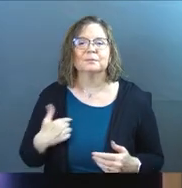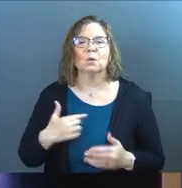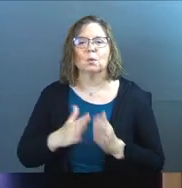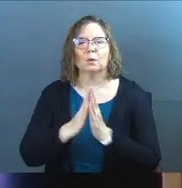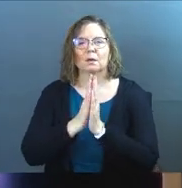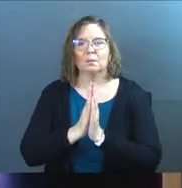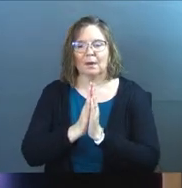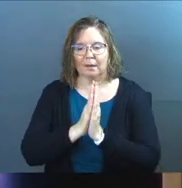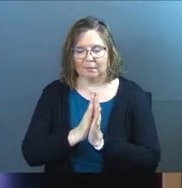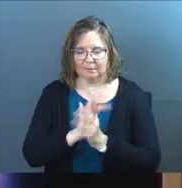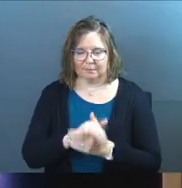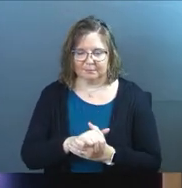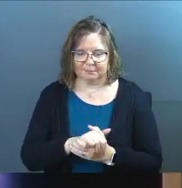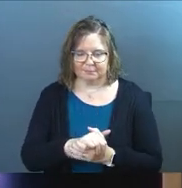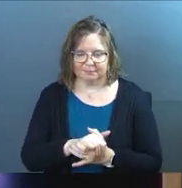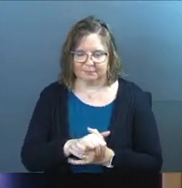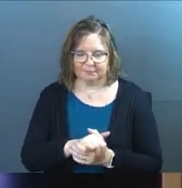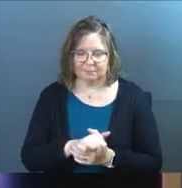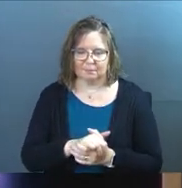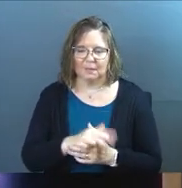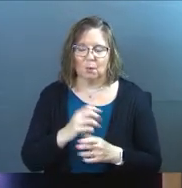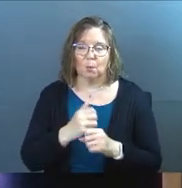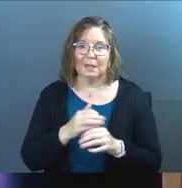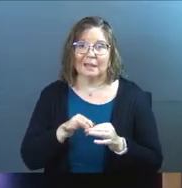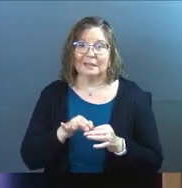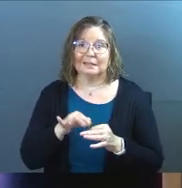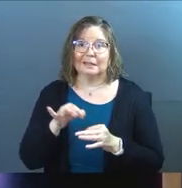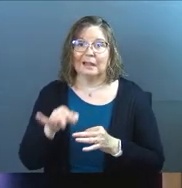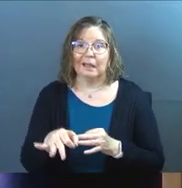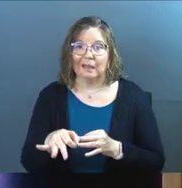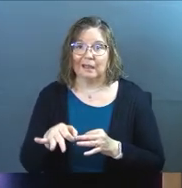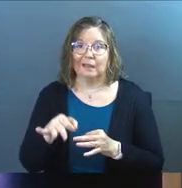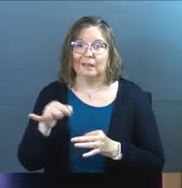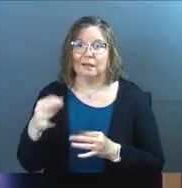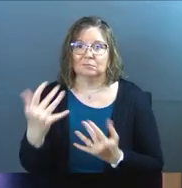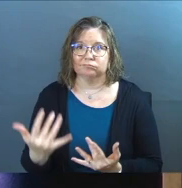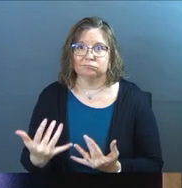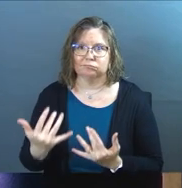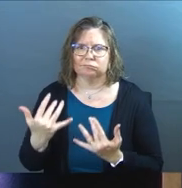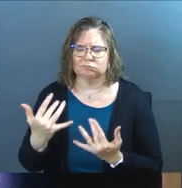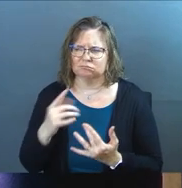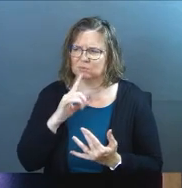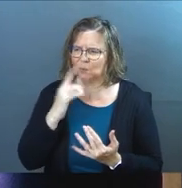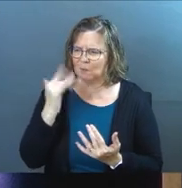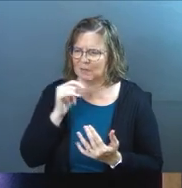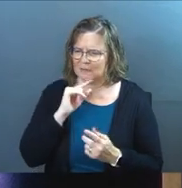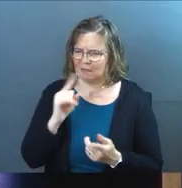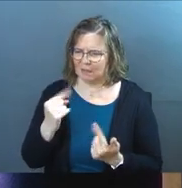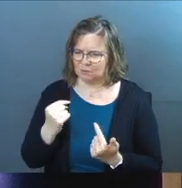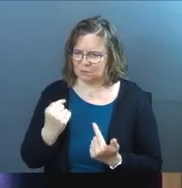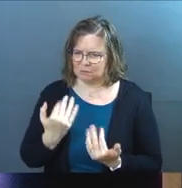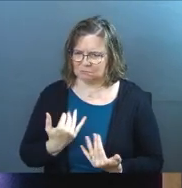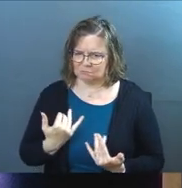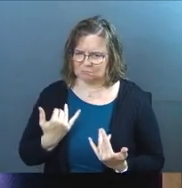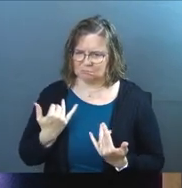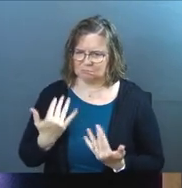when we pray and we get the delay and we're not sure why he isn't answering our